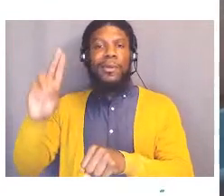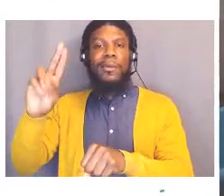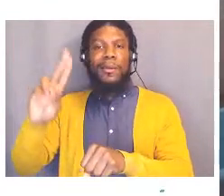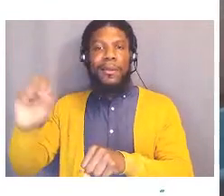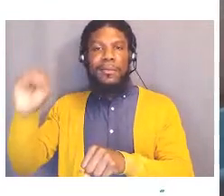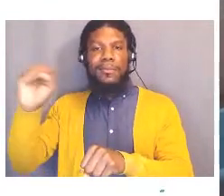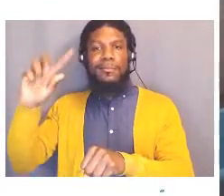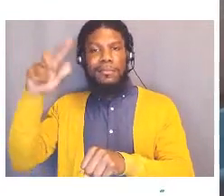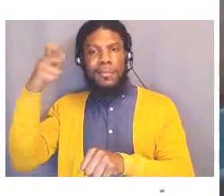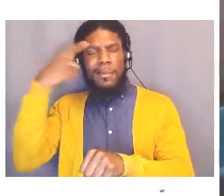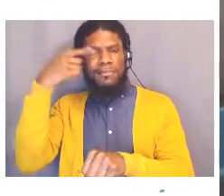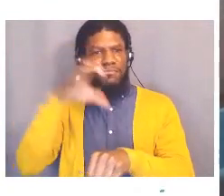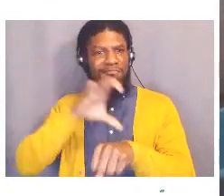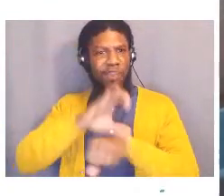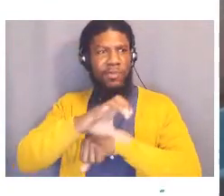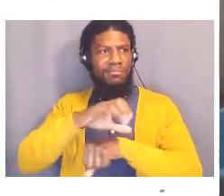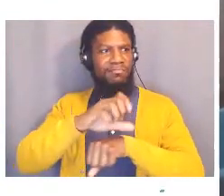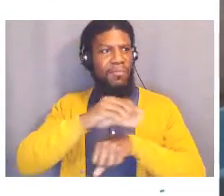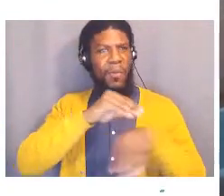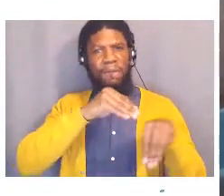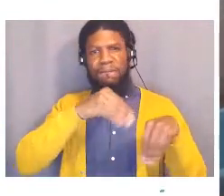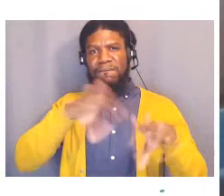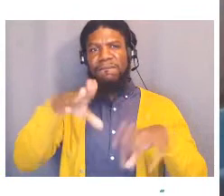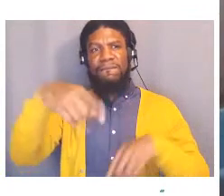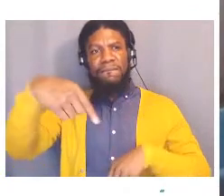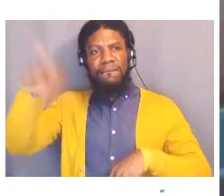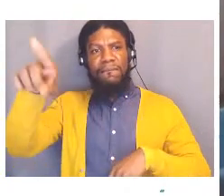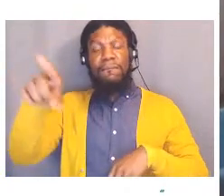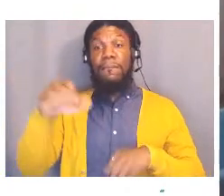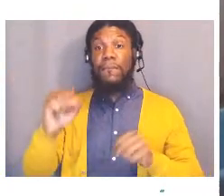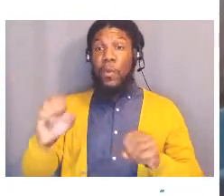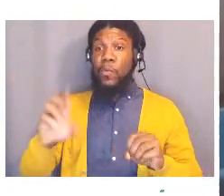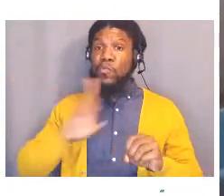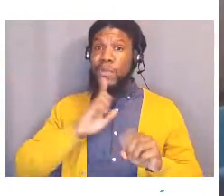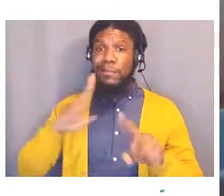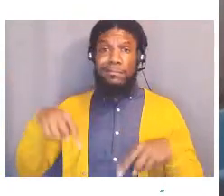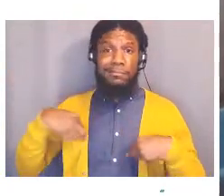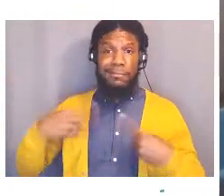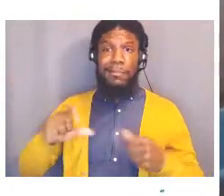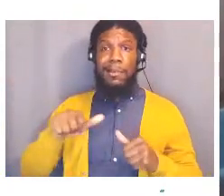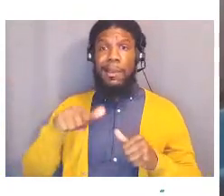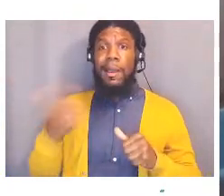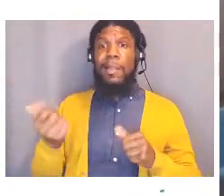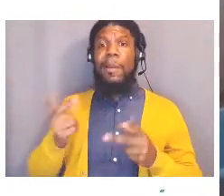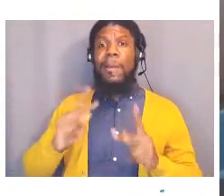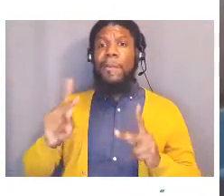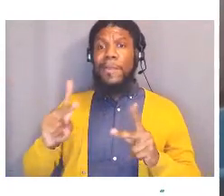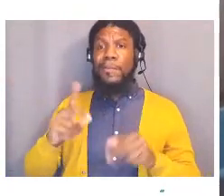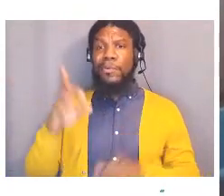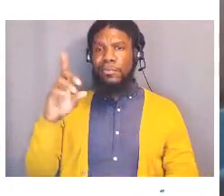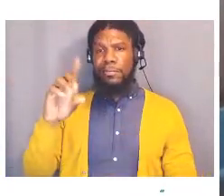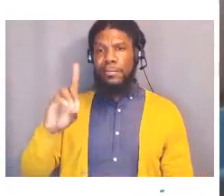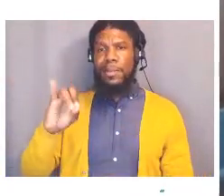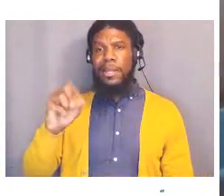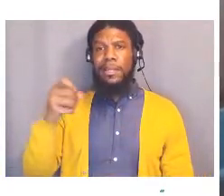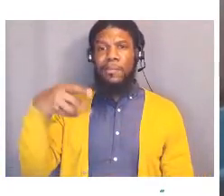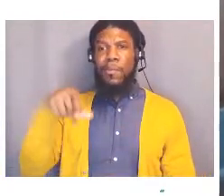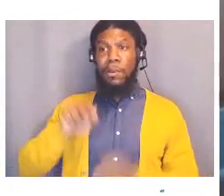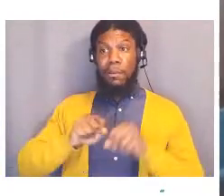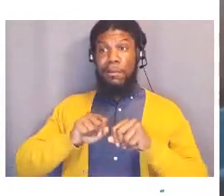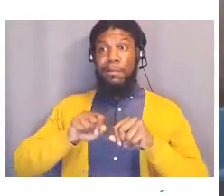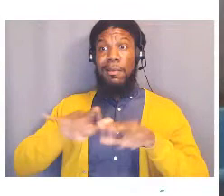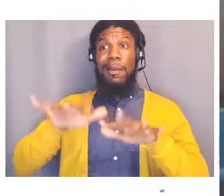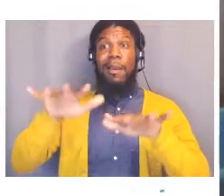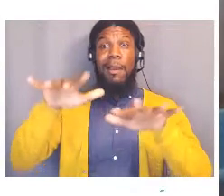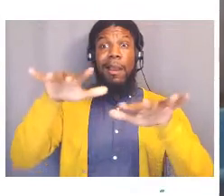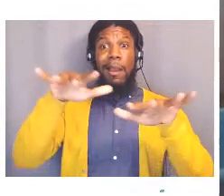with larger tribes. Since then, other tribal peoples have moved here in diaspora, including Lumbee peoples. On